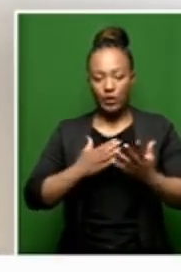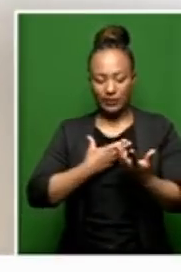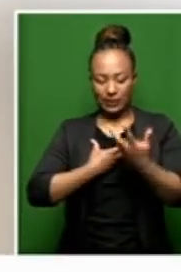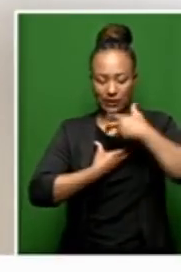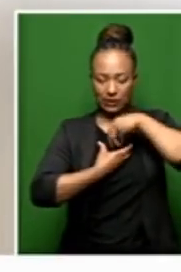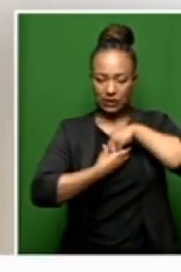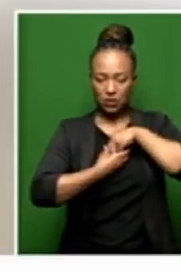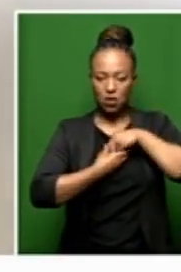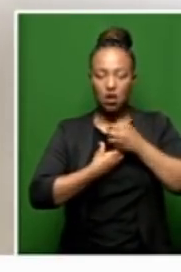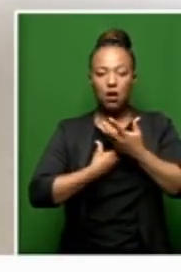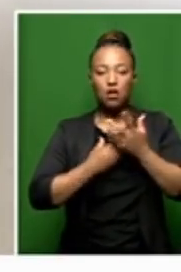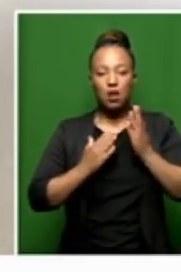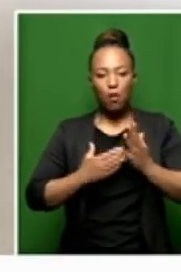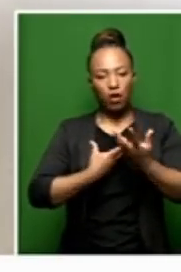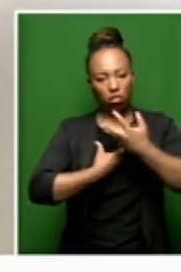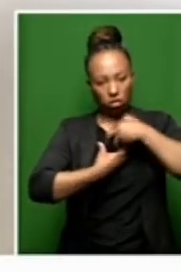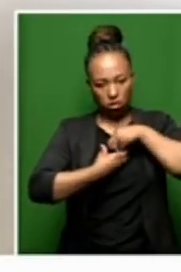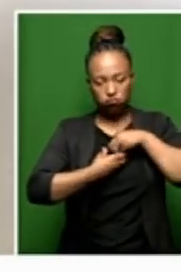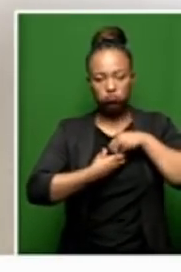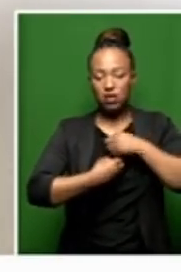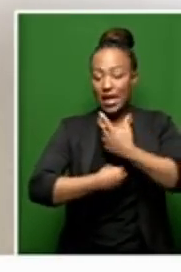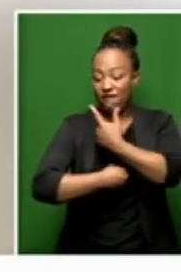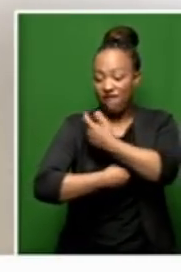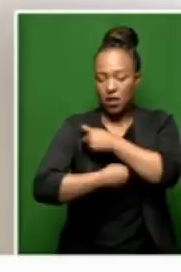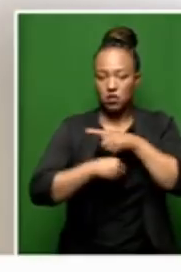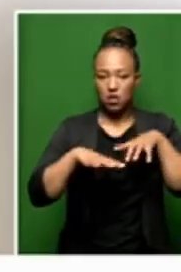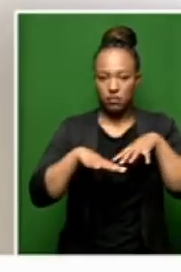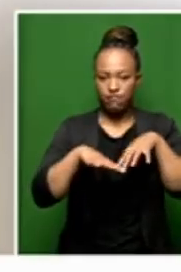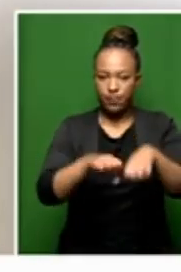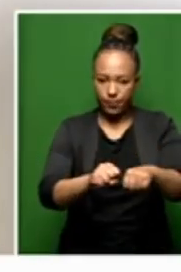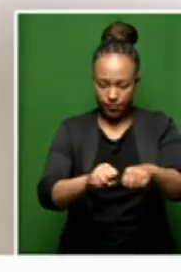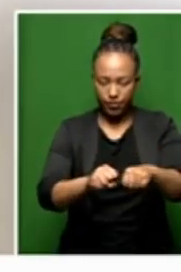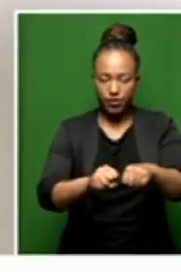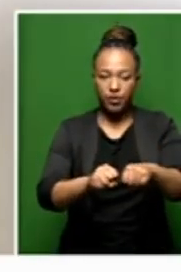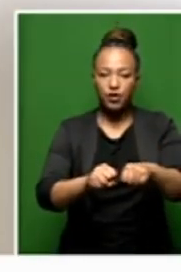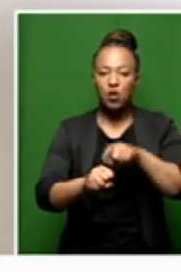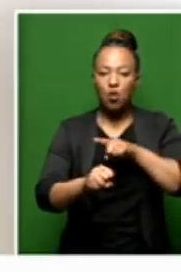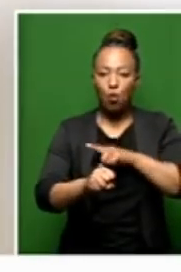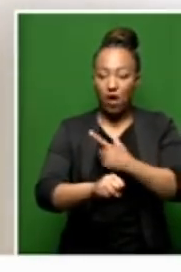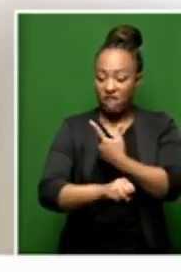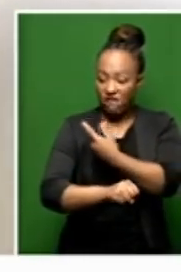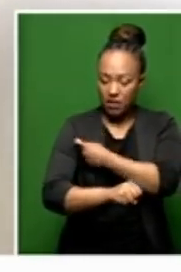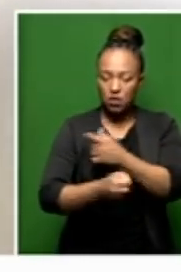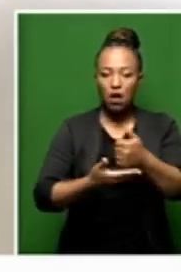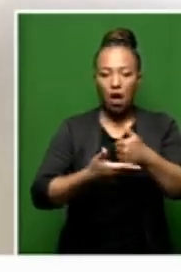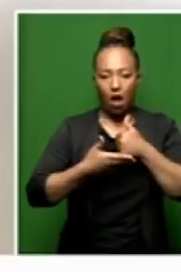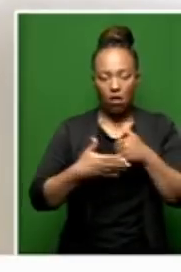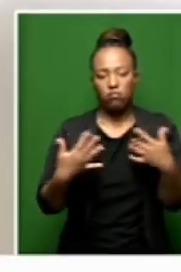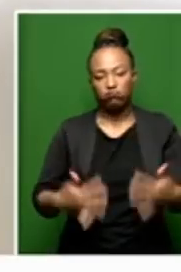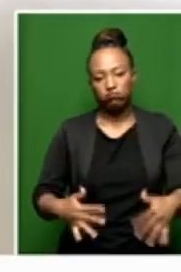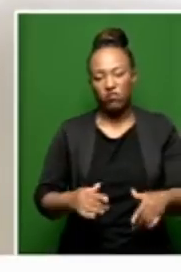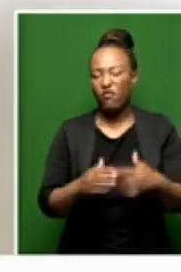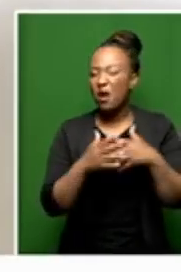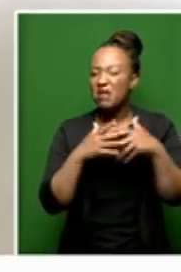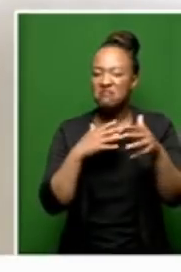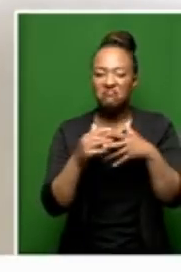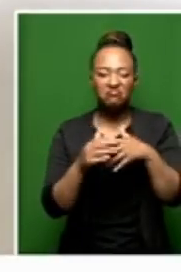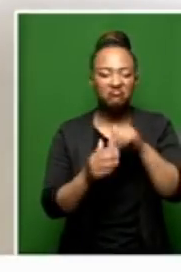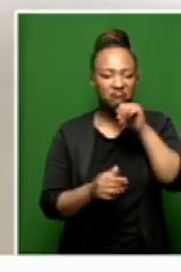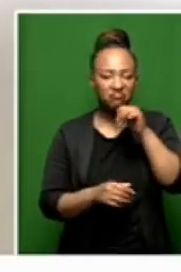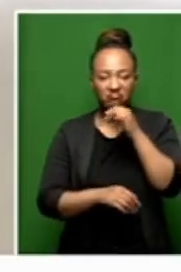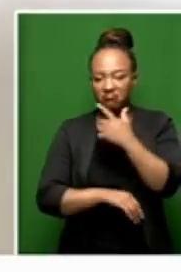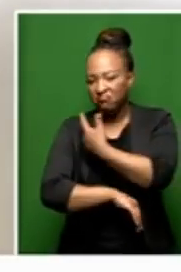still takes over the vaccine. So vaccines are really holding the fort for us. And any vaccine, whether